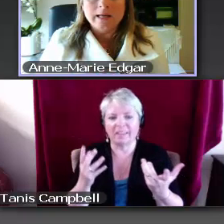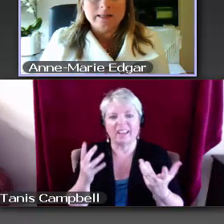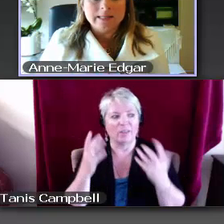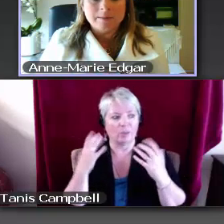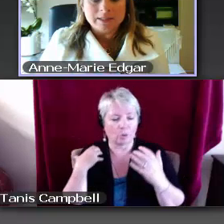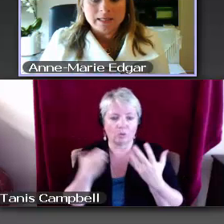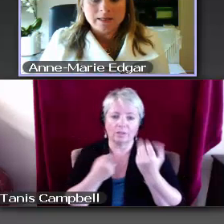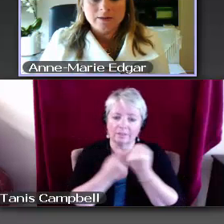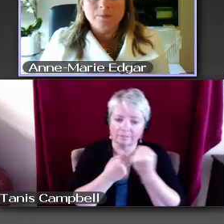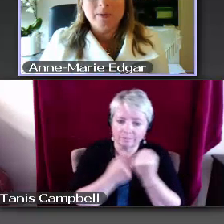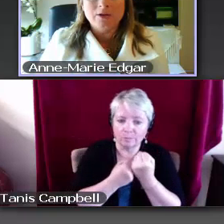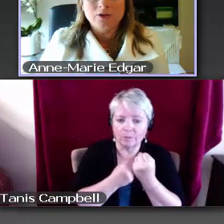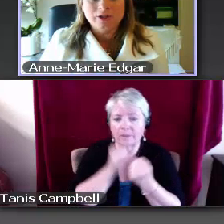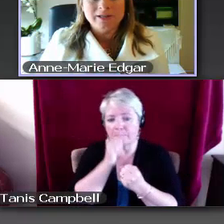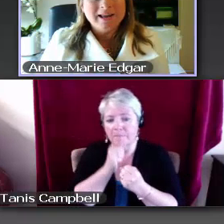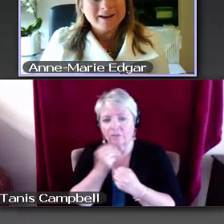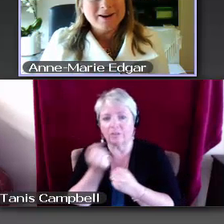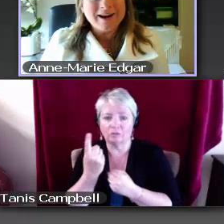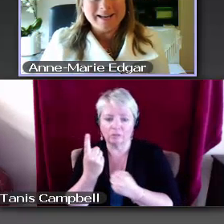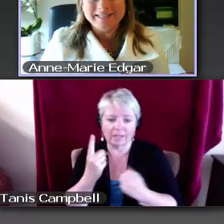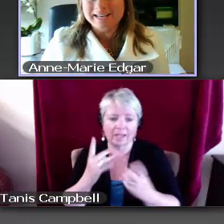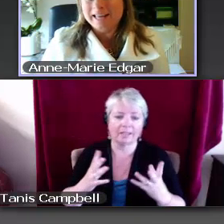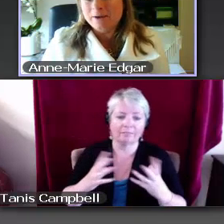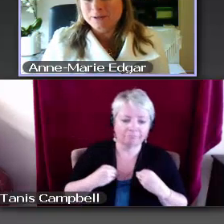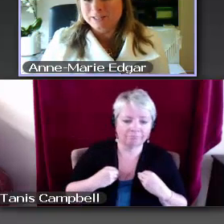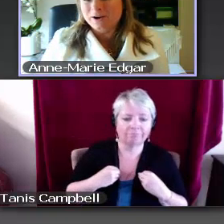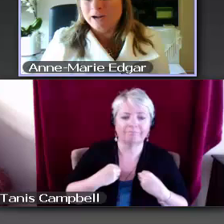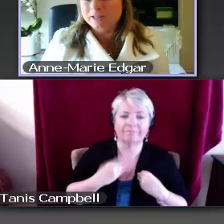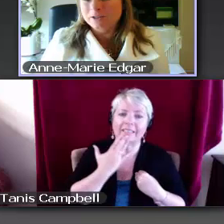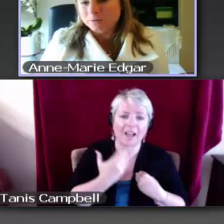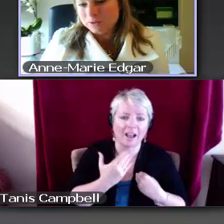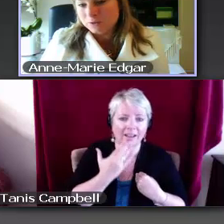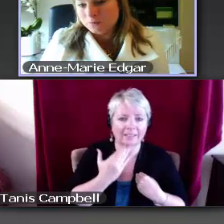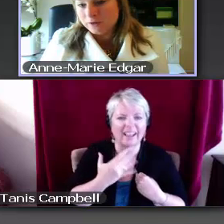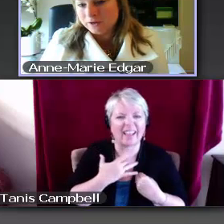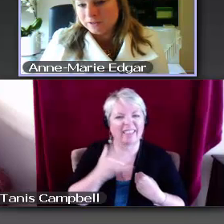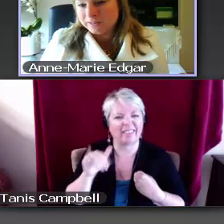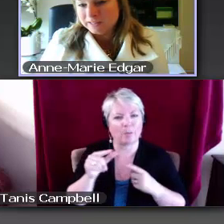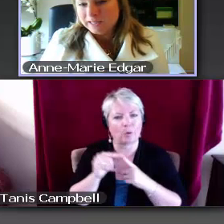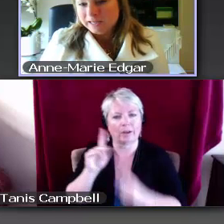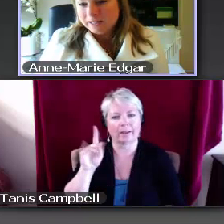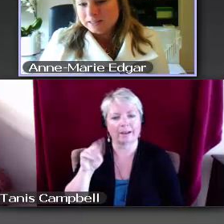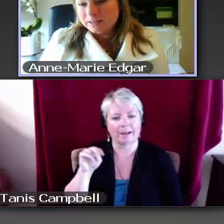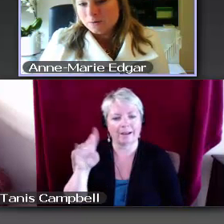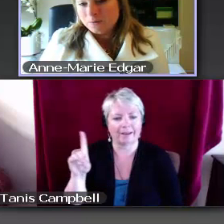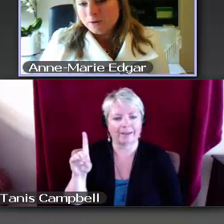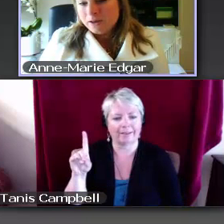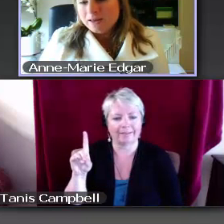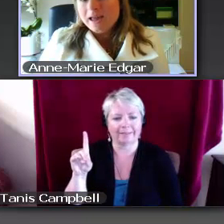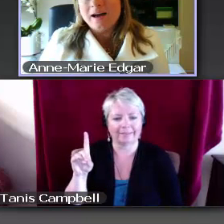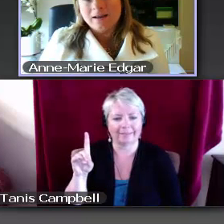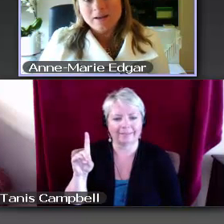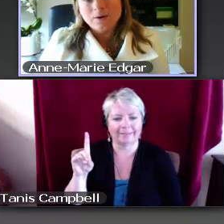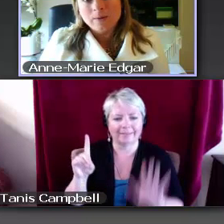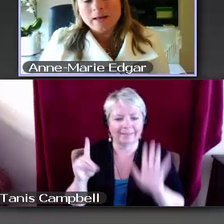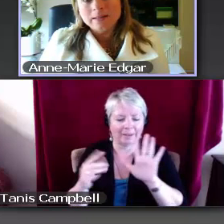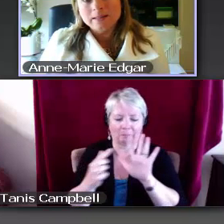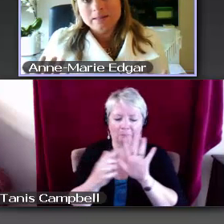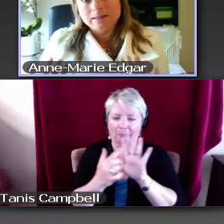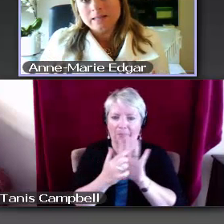understanding, accepting, they're patient, and kind. I like how there's kind on those 2 fingers. So